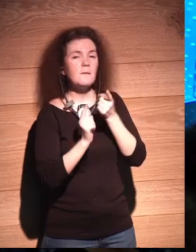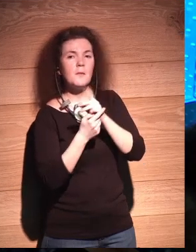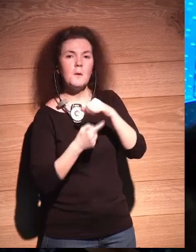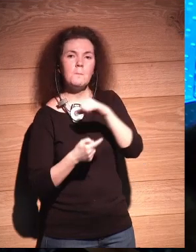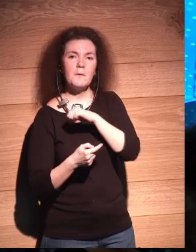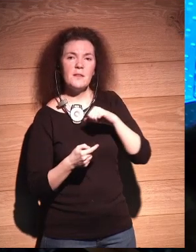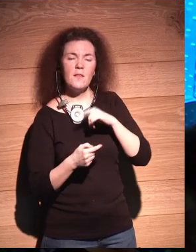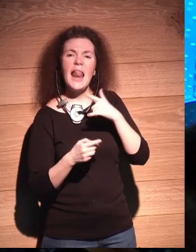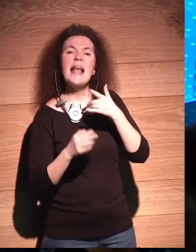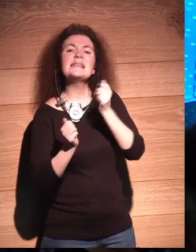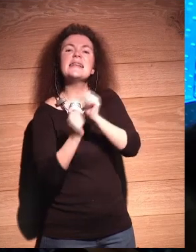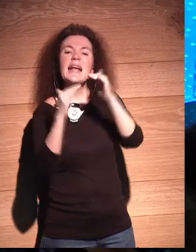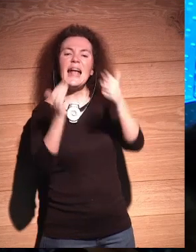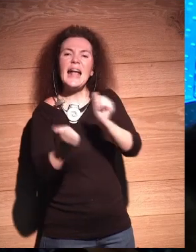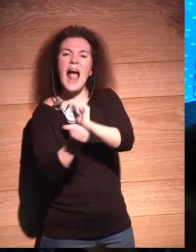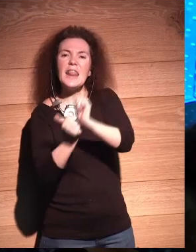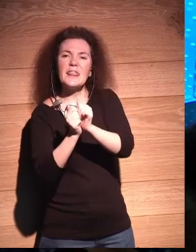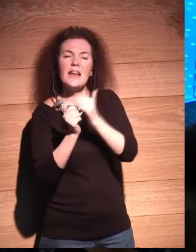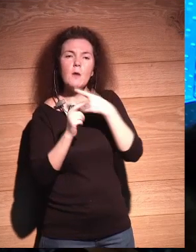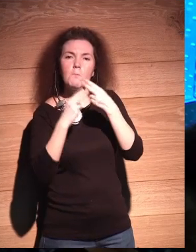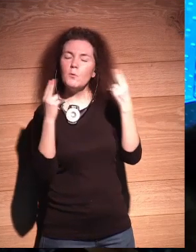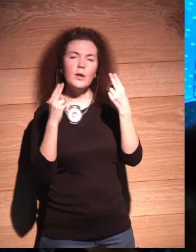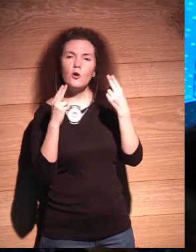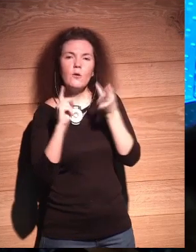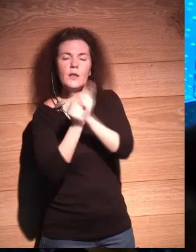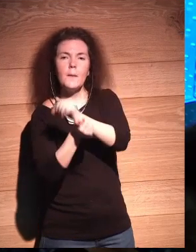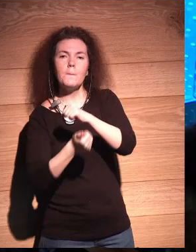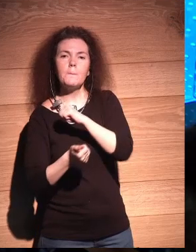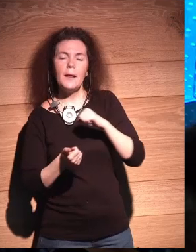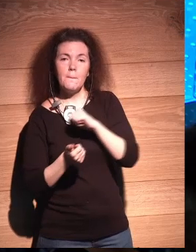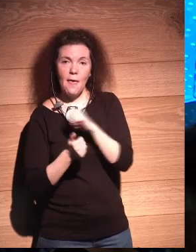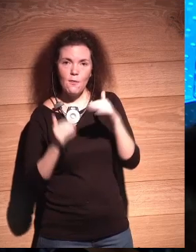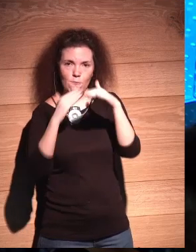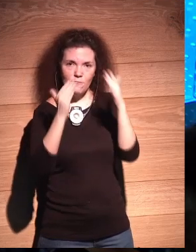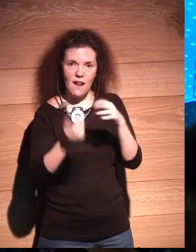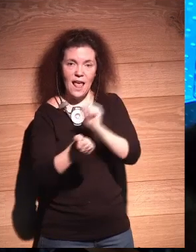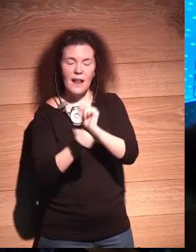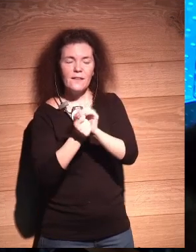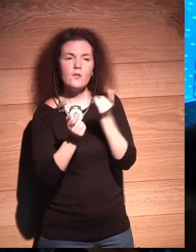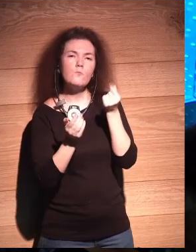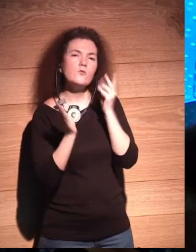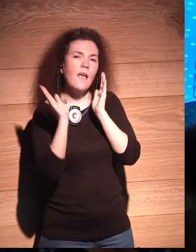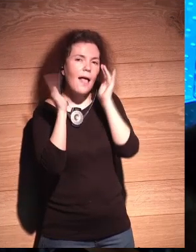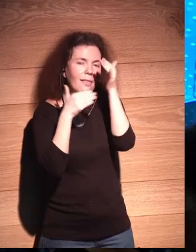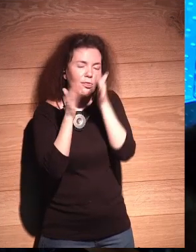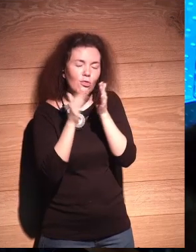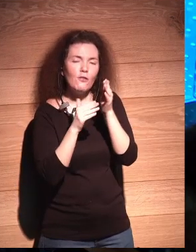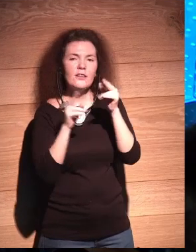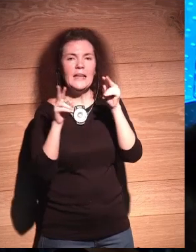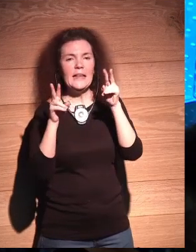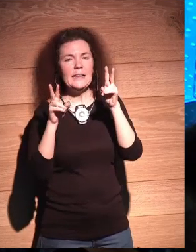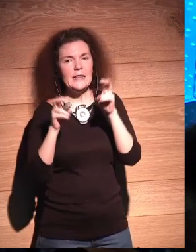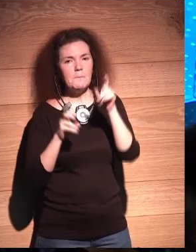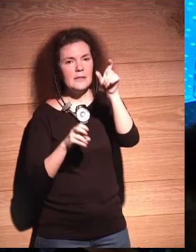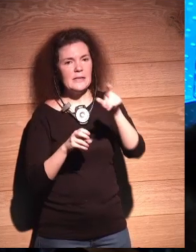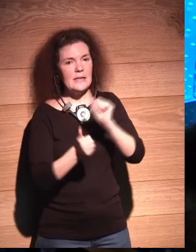it was suddenly this giant uptick in prisoners. So suddenly there was